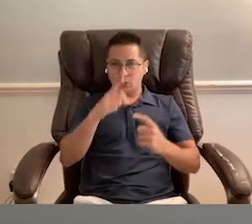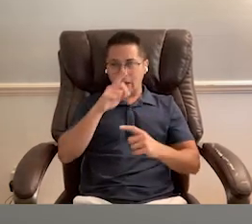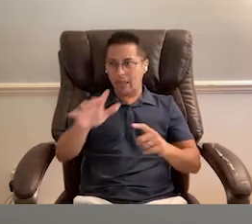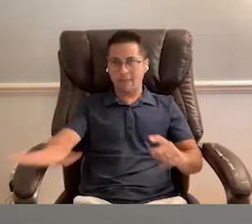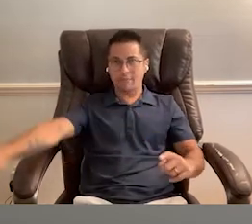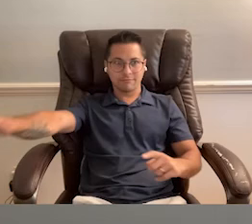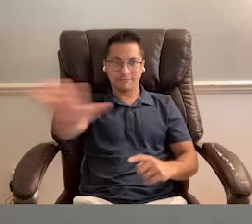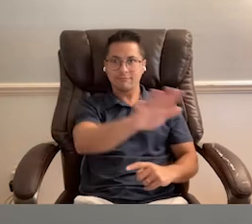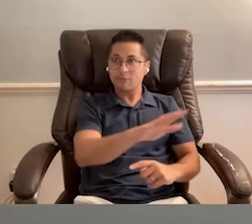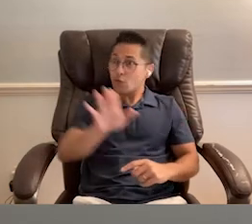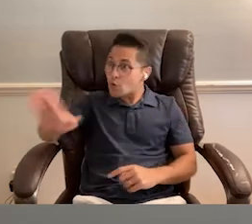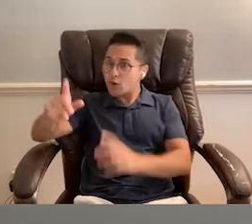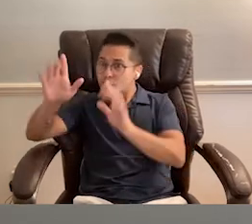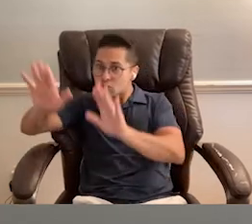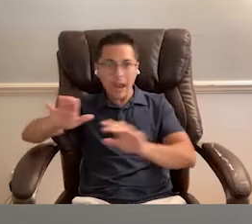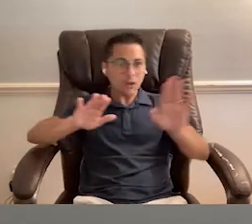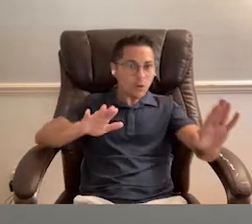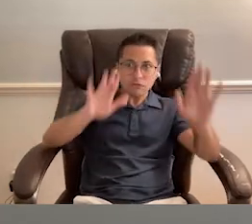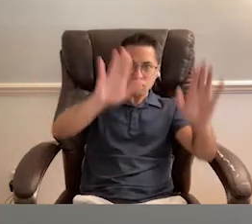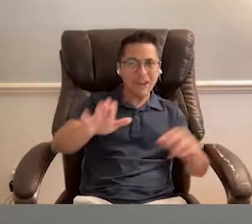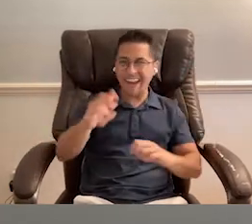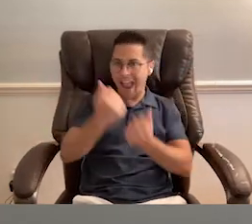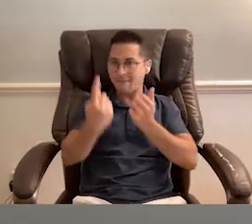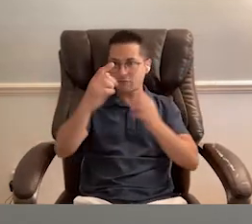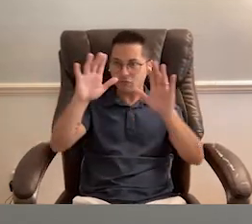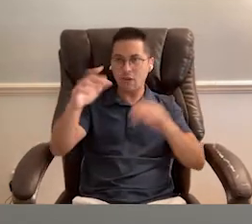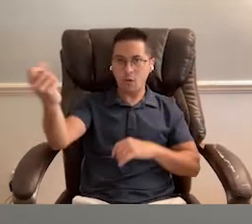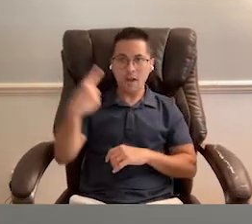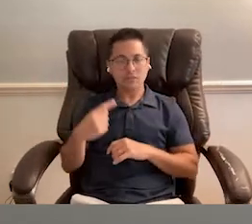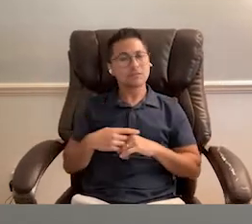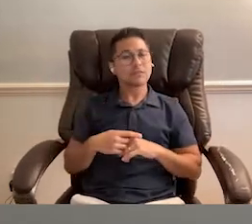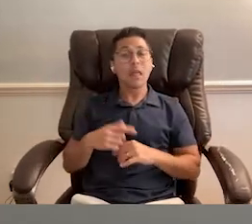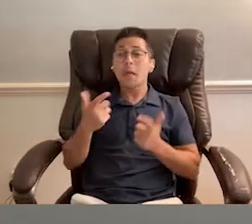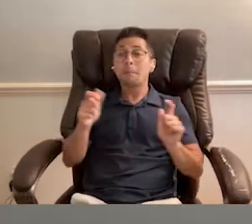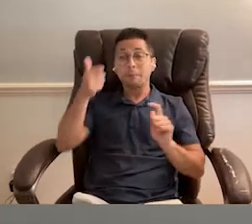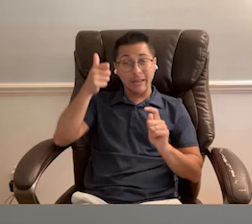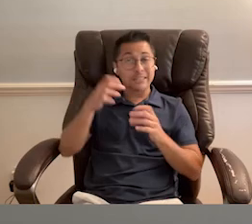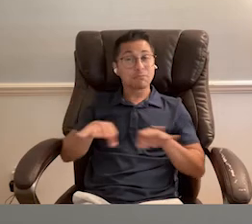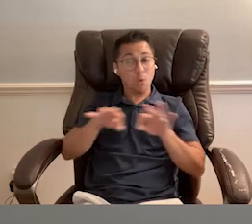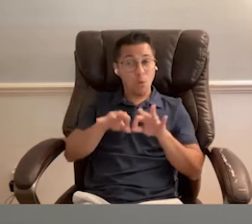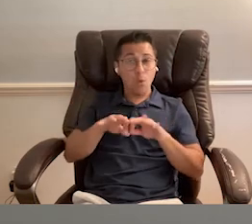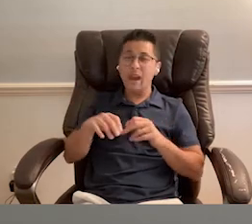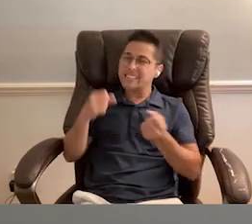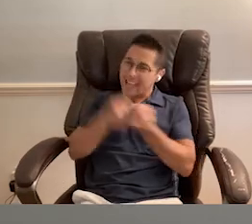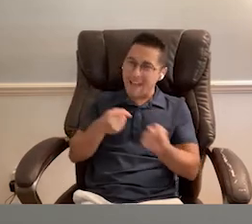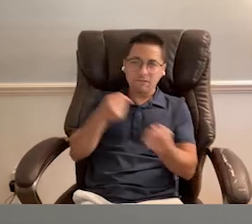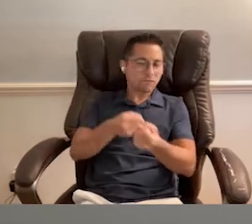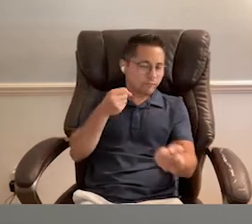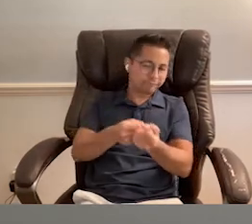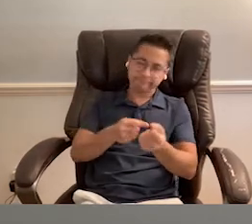the place. Yours were great, everybody's was great. I have a question. The biggest piece though you all can do is